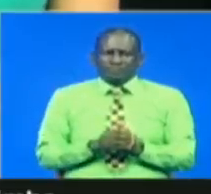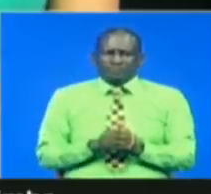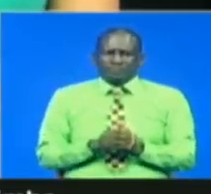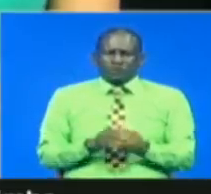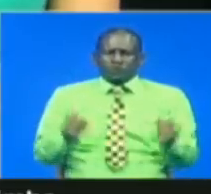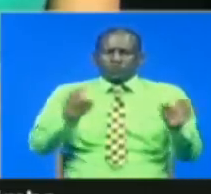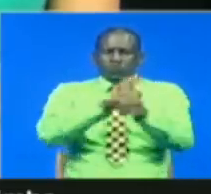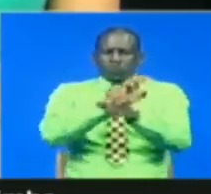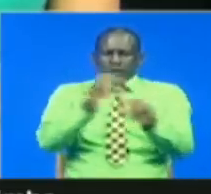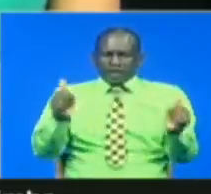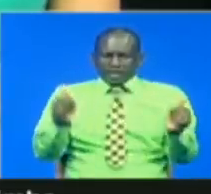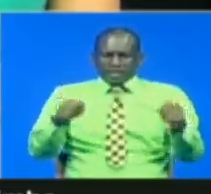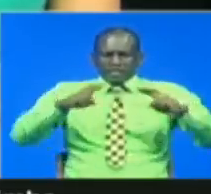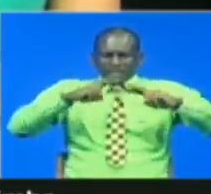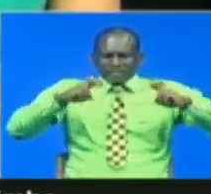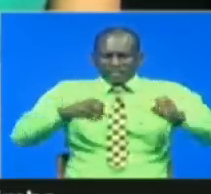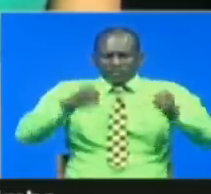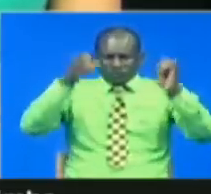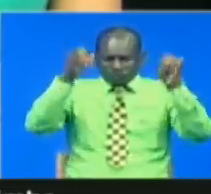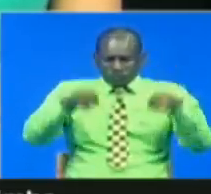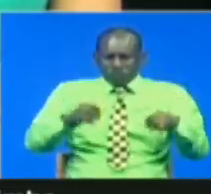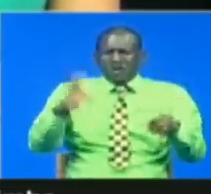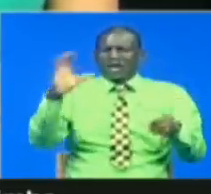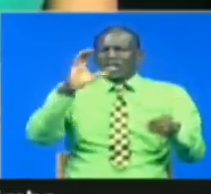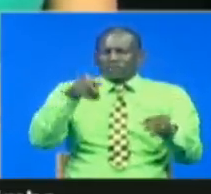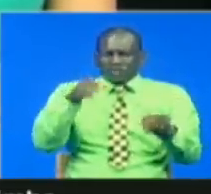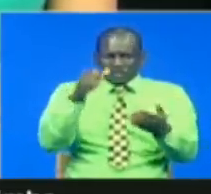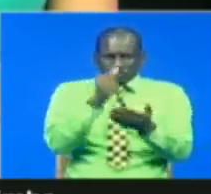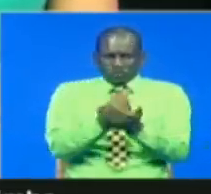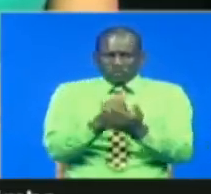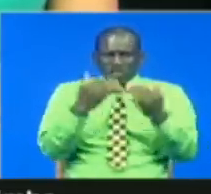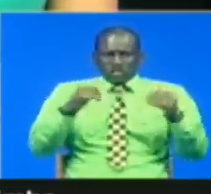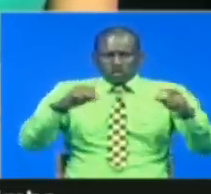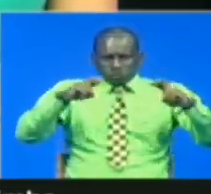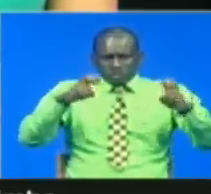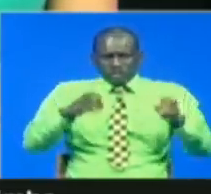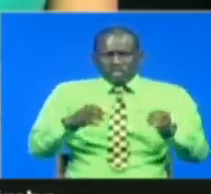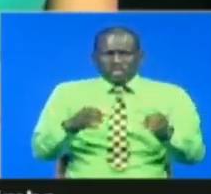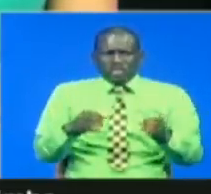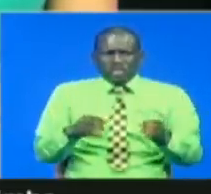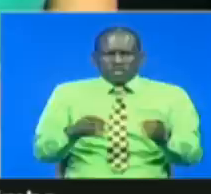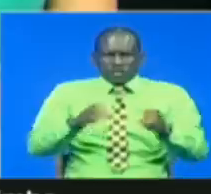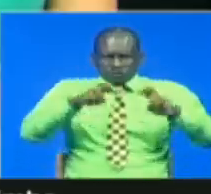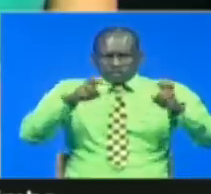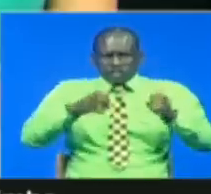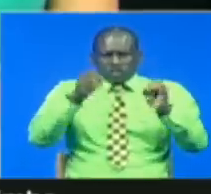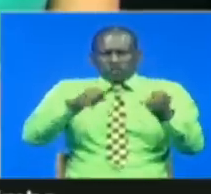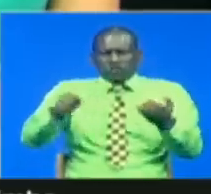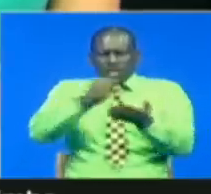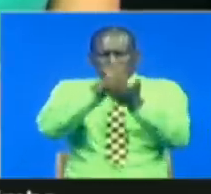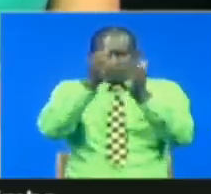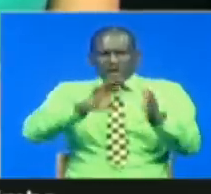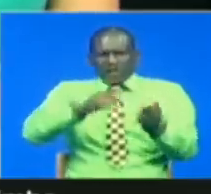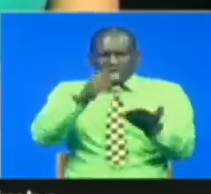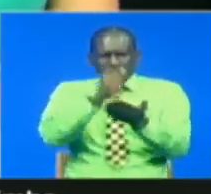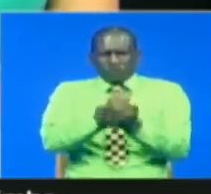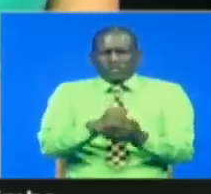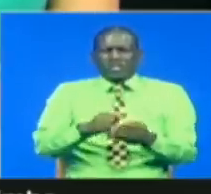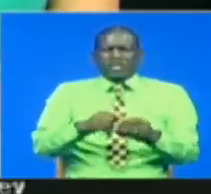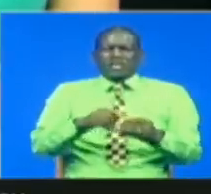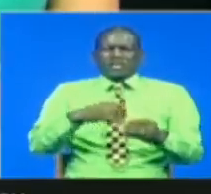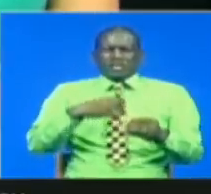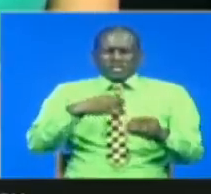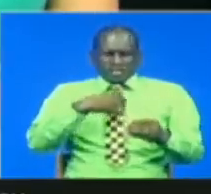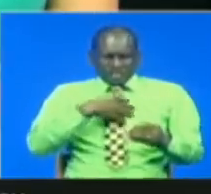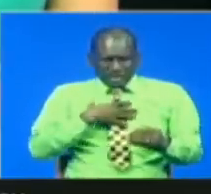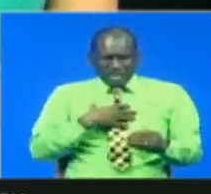Well, with the search of new candidates from that office, let's look at a new employee in another office. Major retired Twalib Mubarak